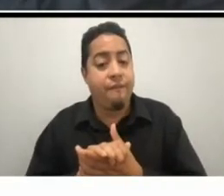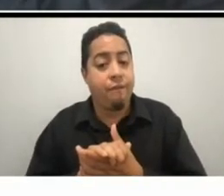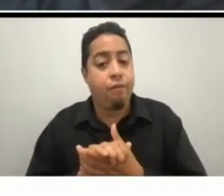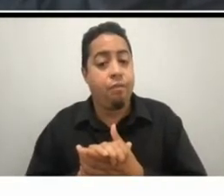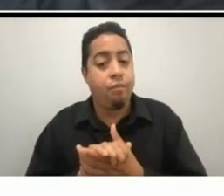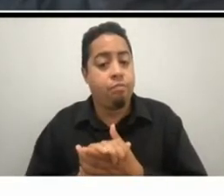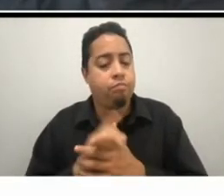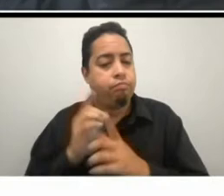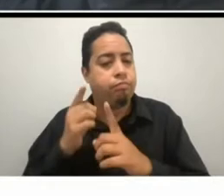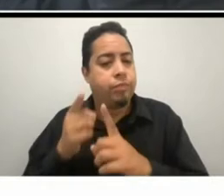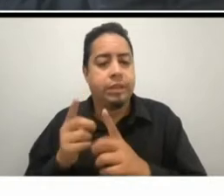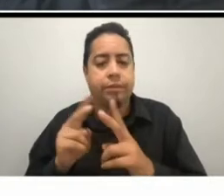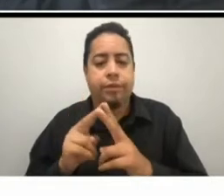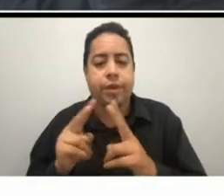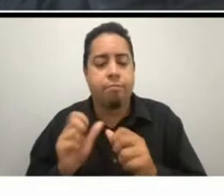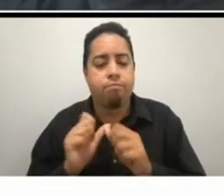very,